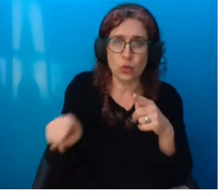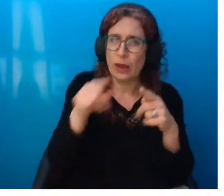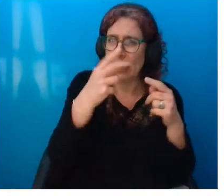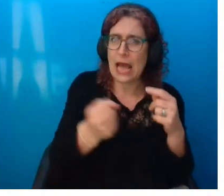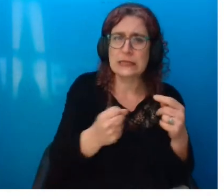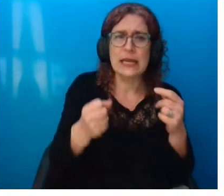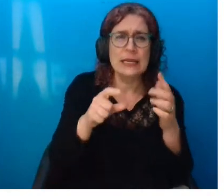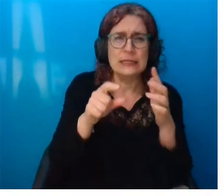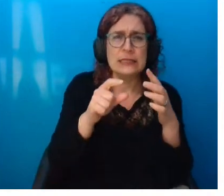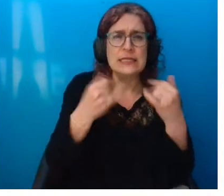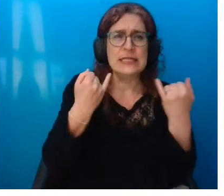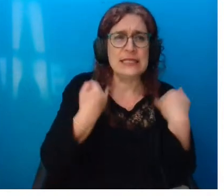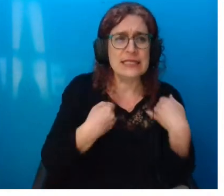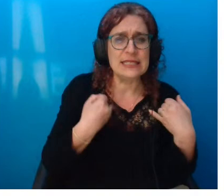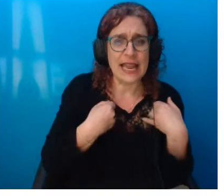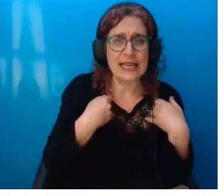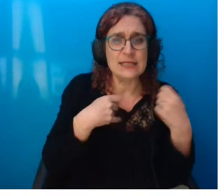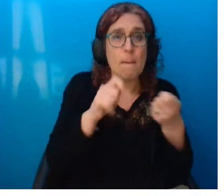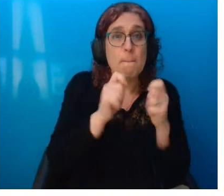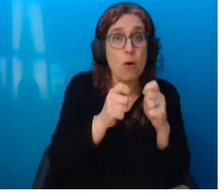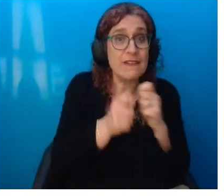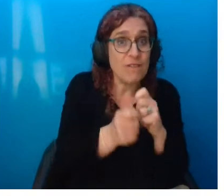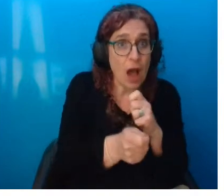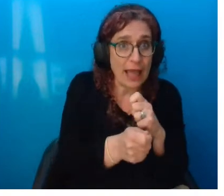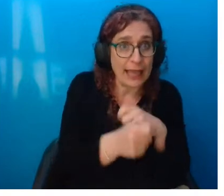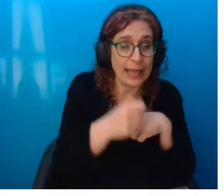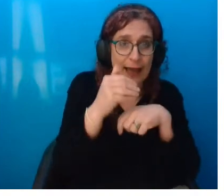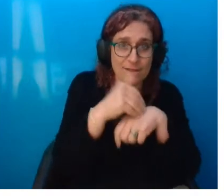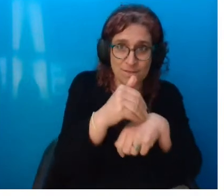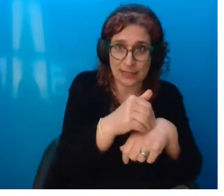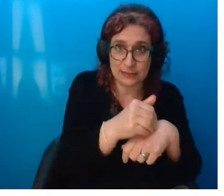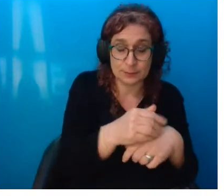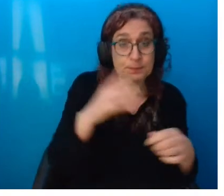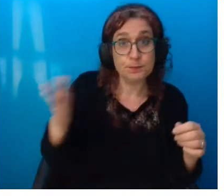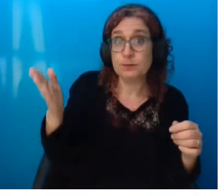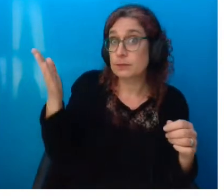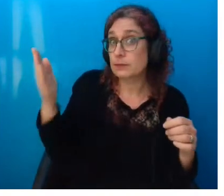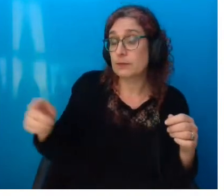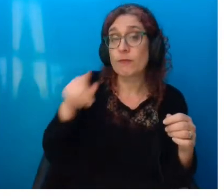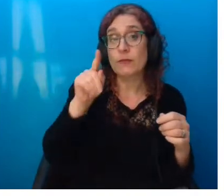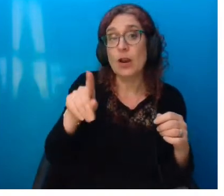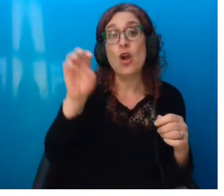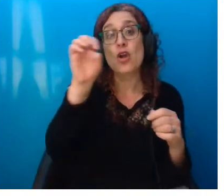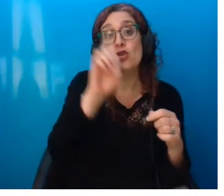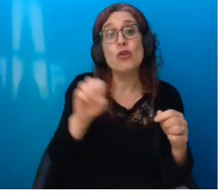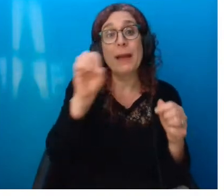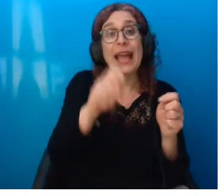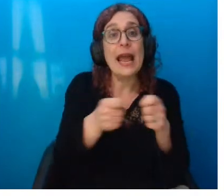Let's just look at this publication from the European Academy of Allergy